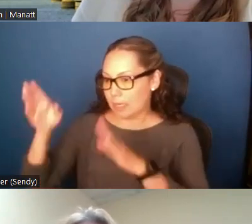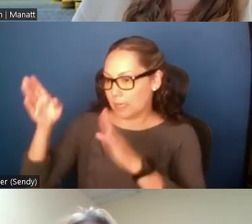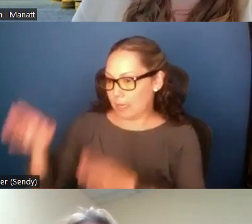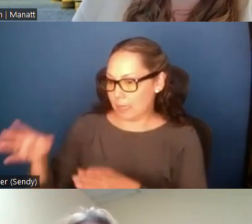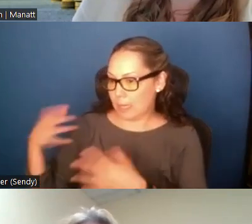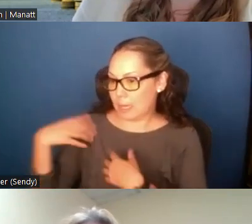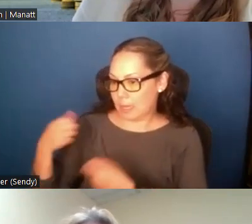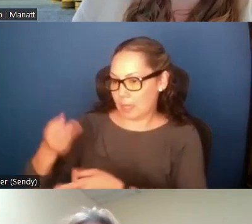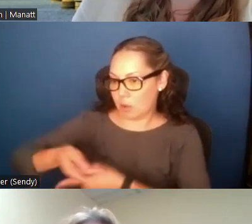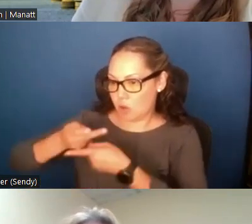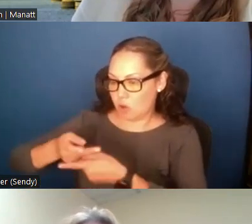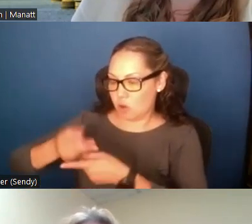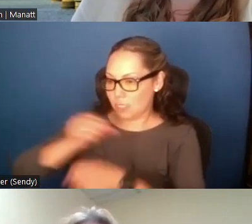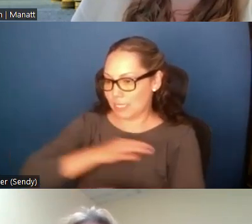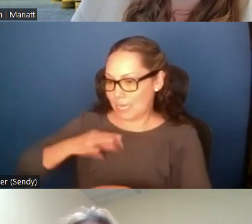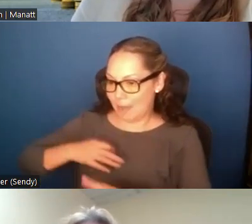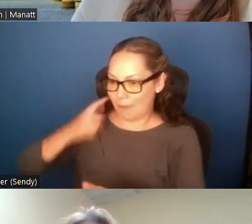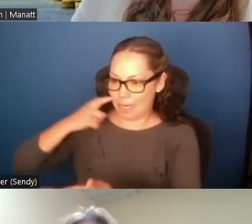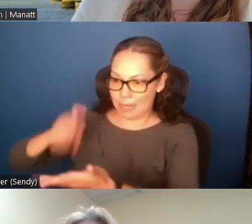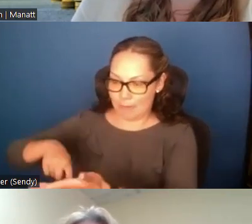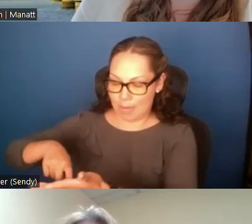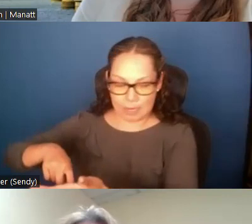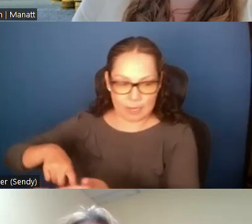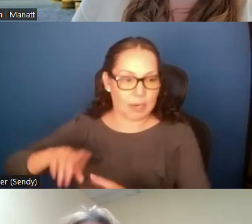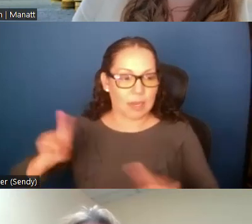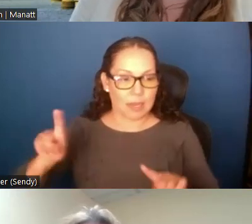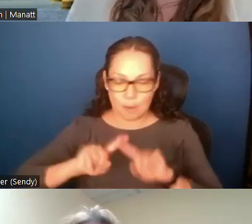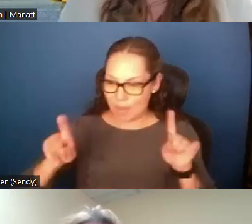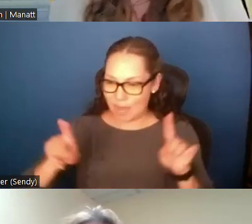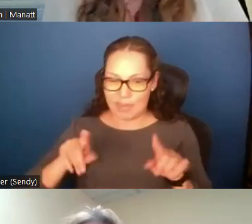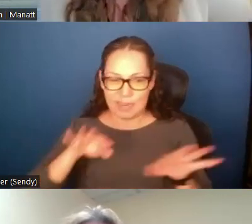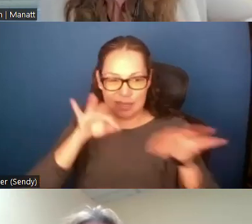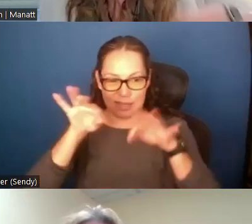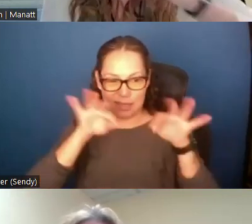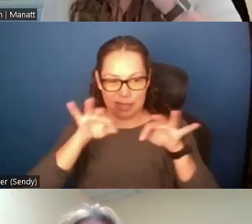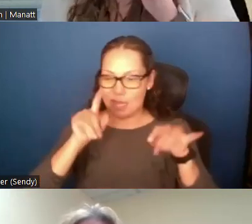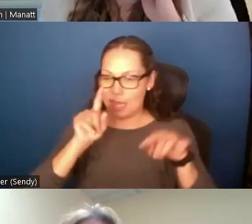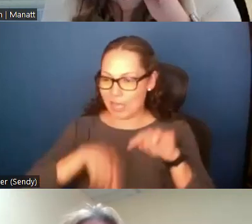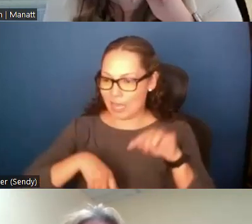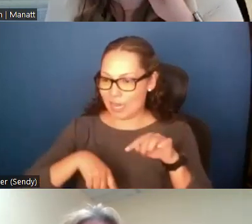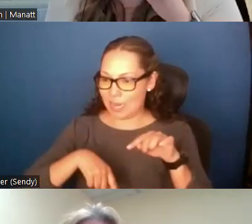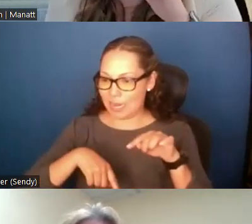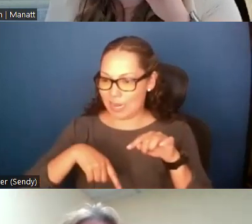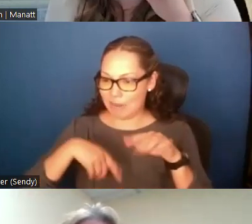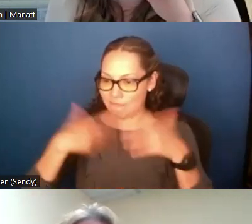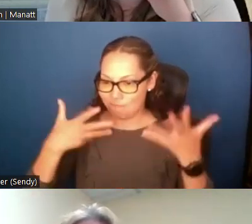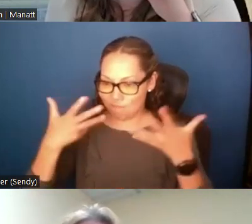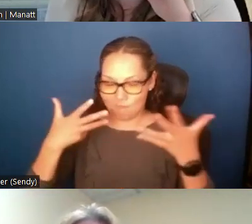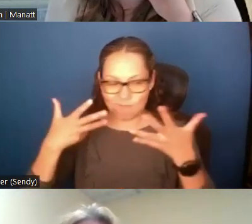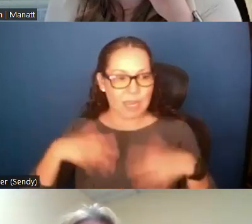to make sure that the verbiage is that they have equal weight, so that the visitor doesn't get sort of